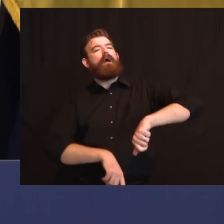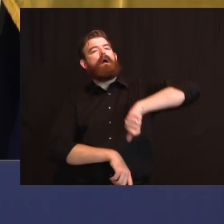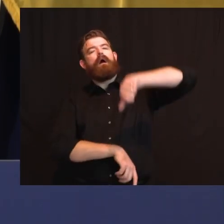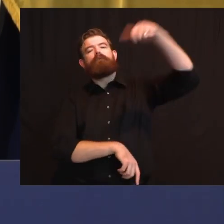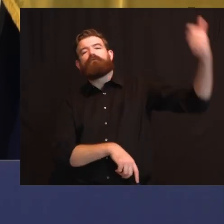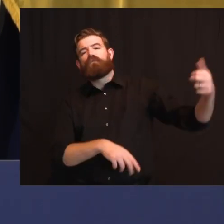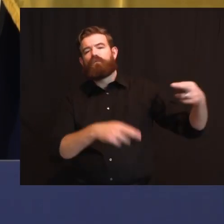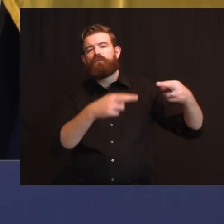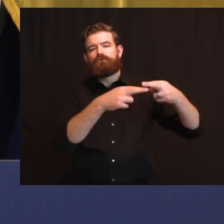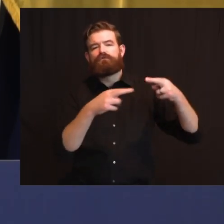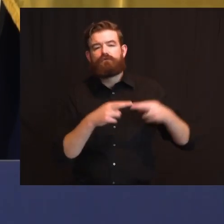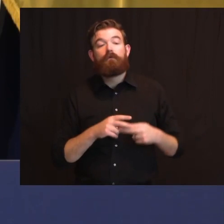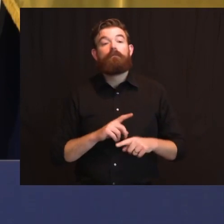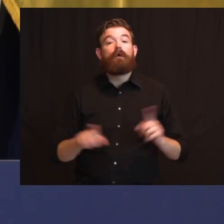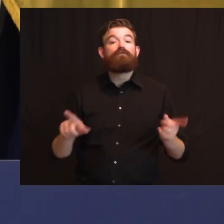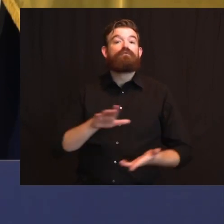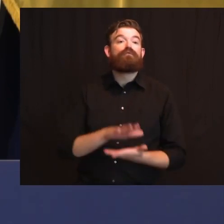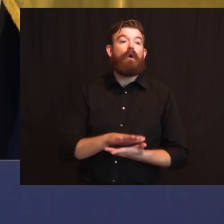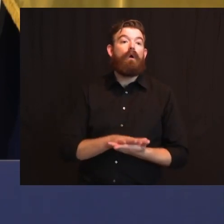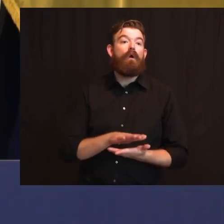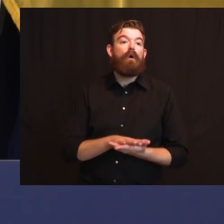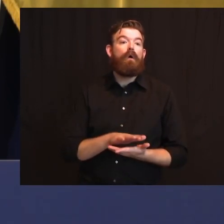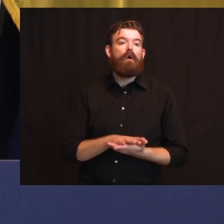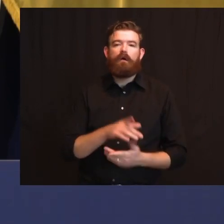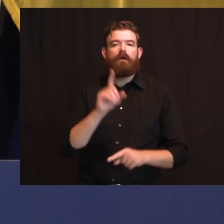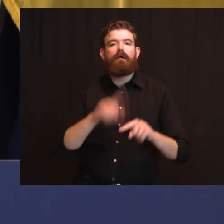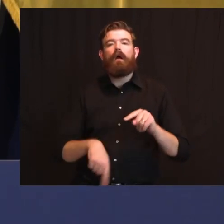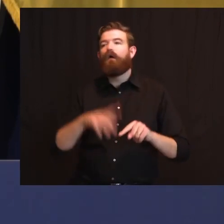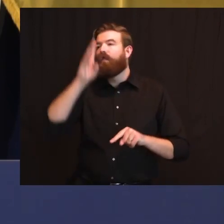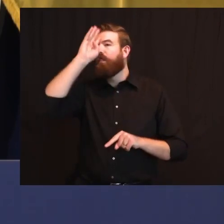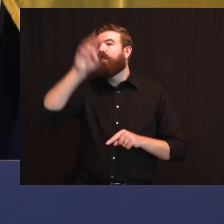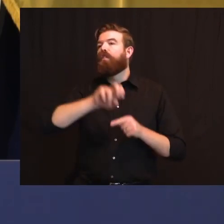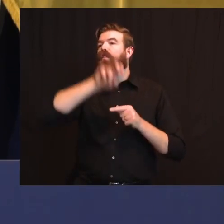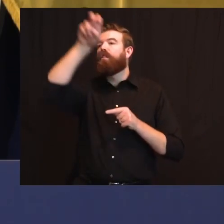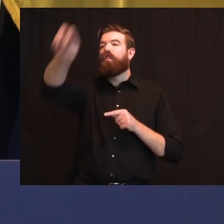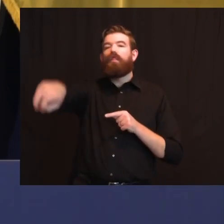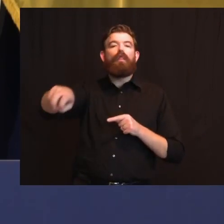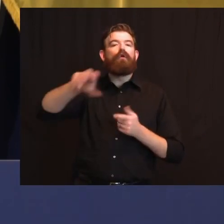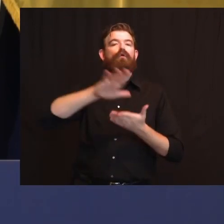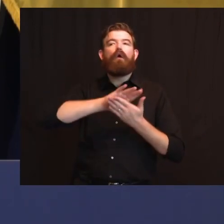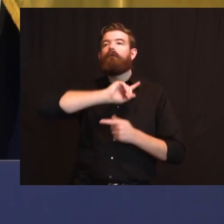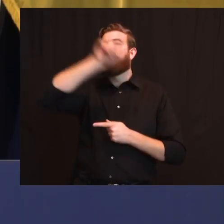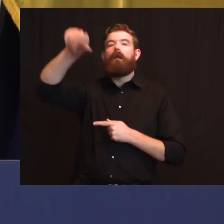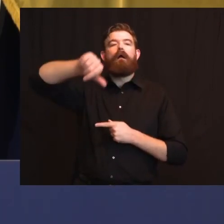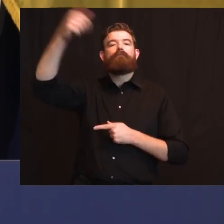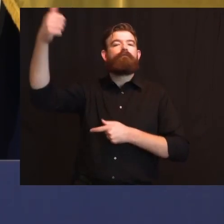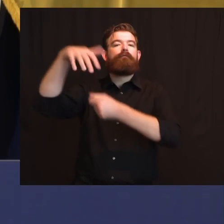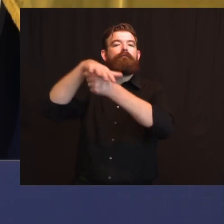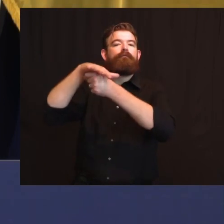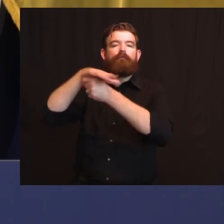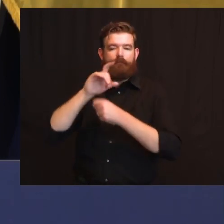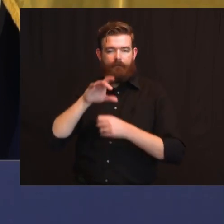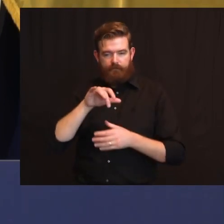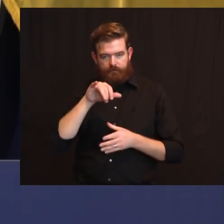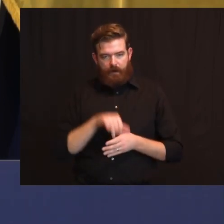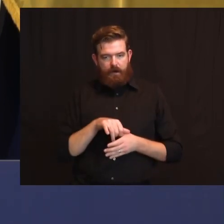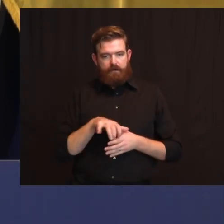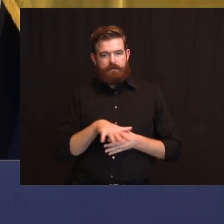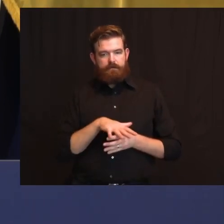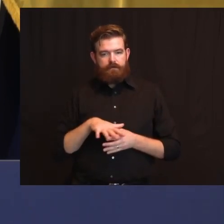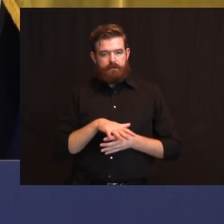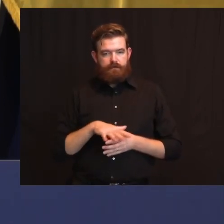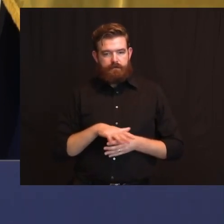prescribed, overwhelmingly prescribed. And we've got a chart. Judy went through this, I think, on Tuesday. If this